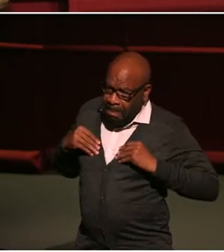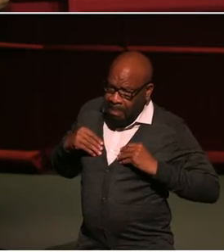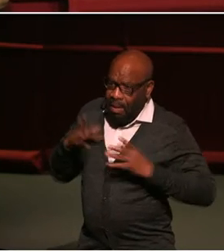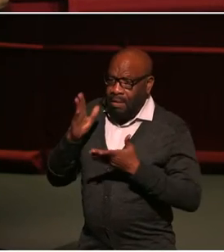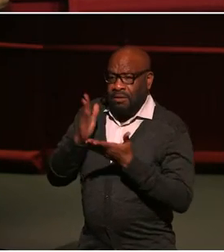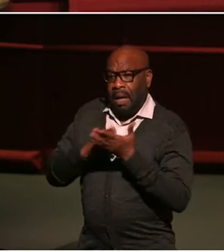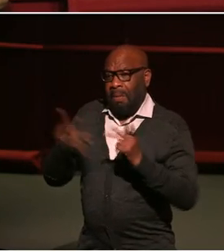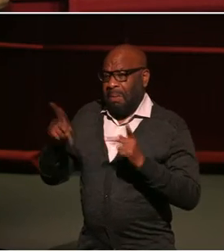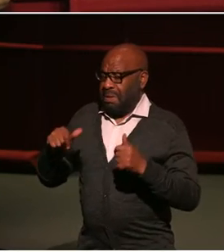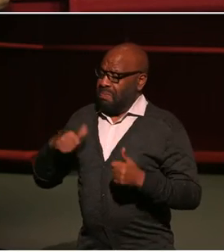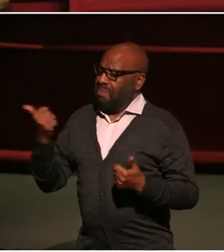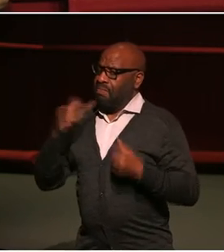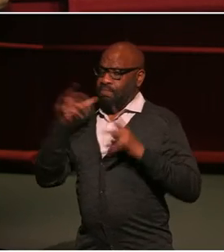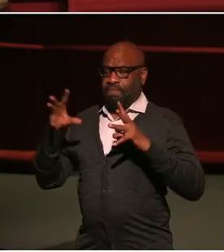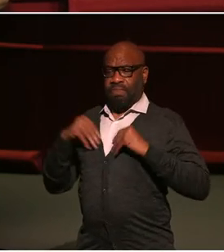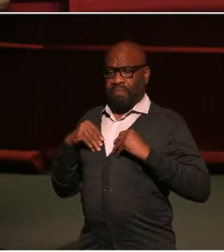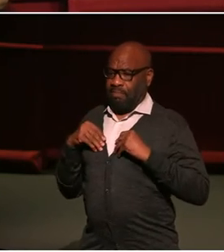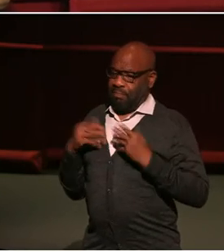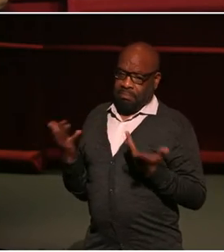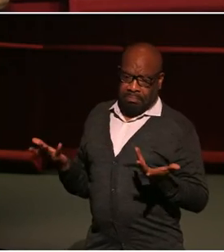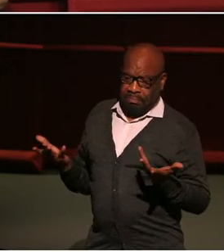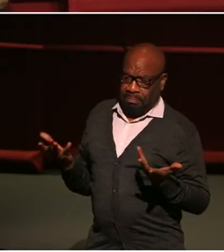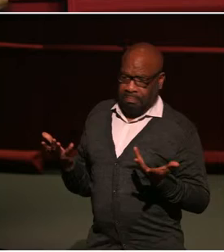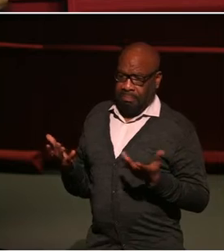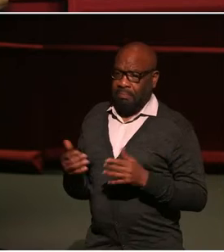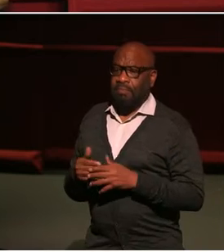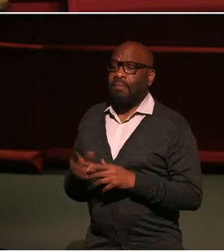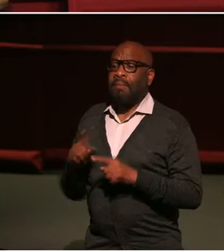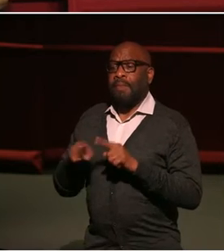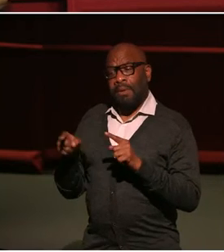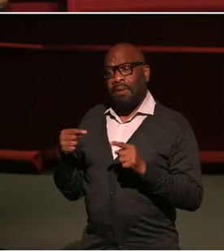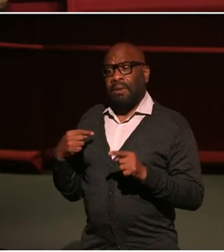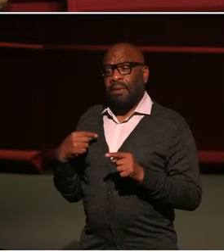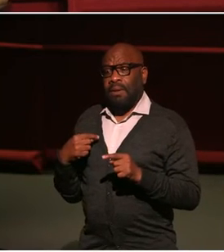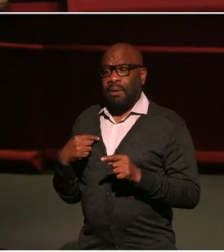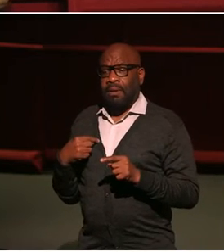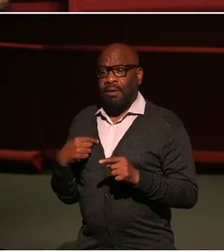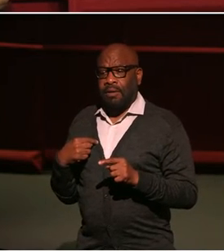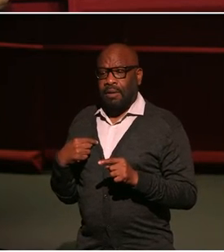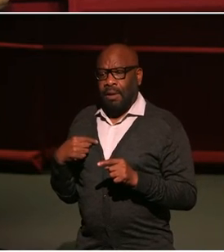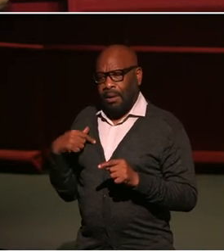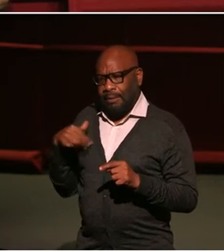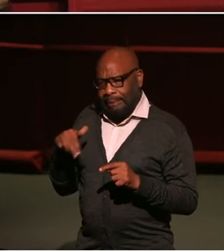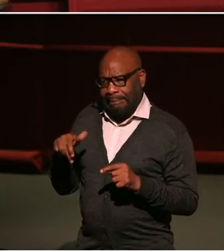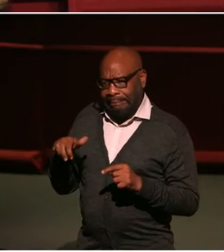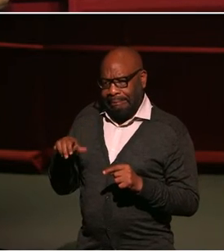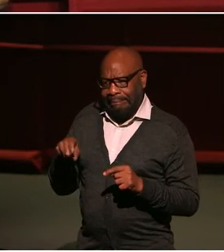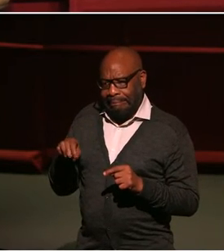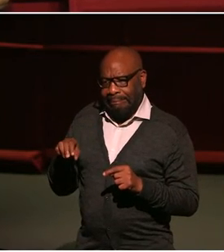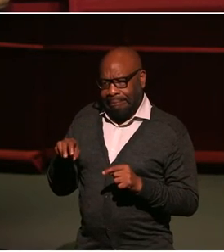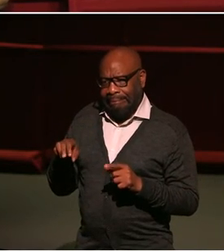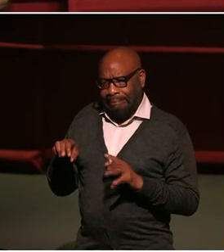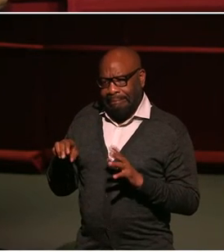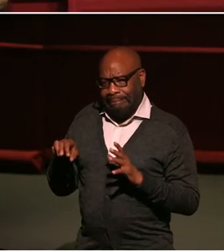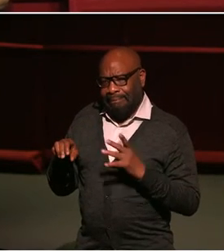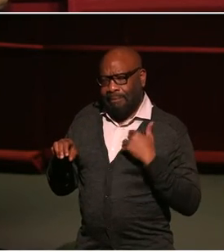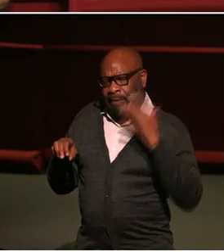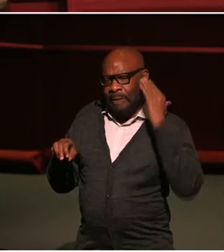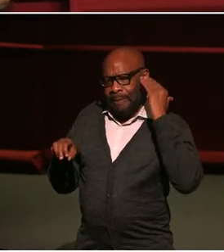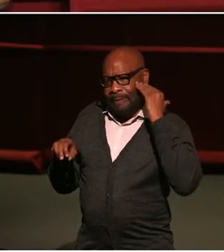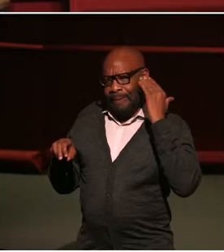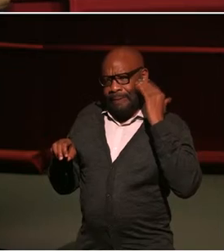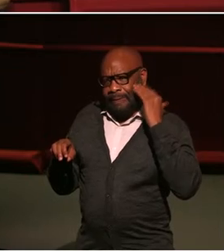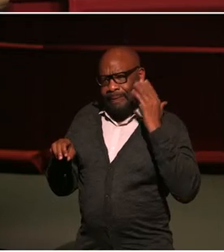not. But as I walked up those stairs, I knew that people would either